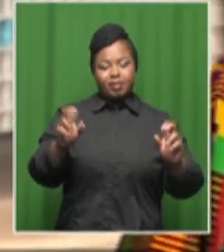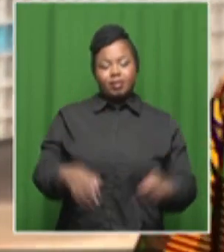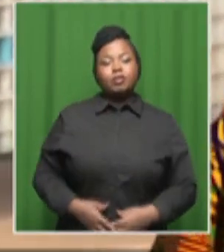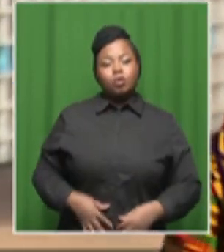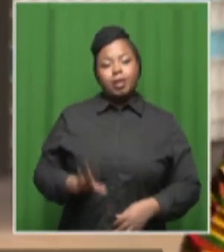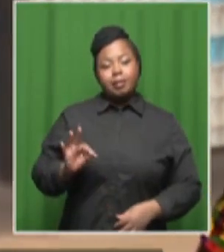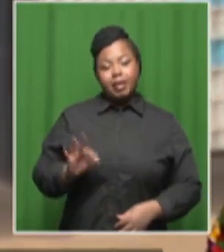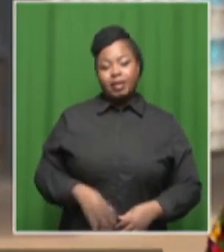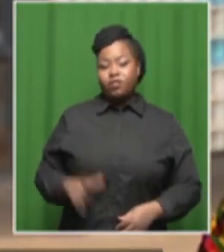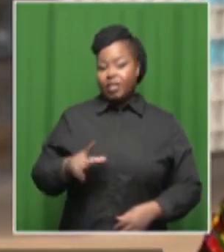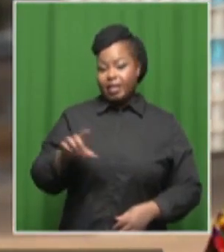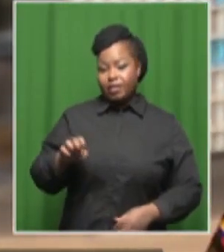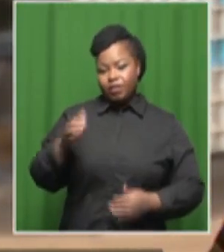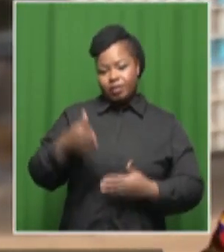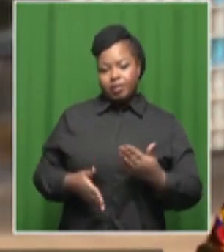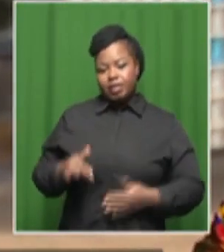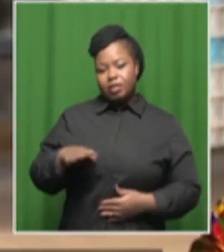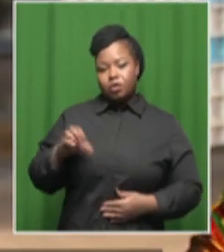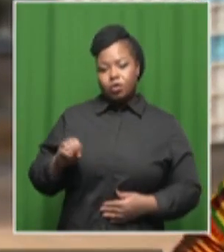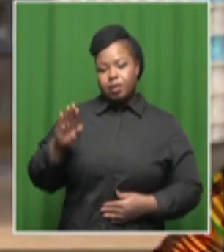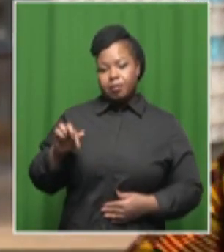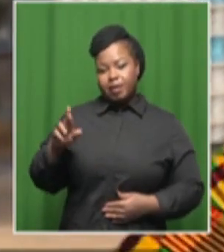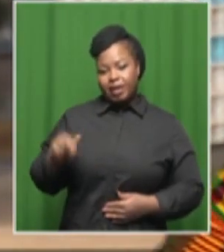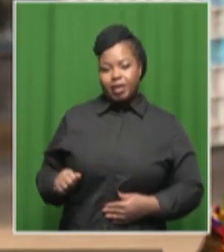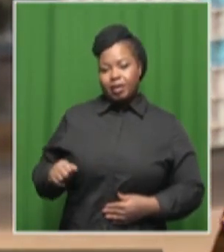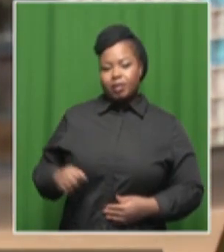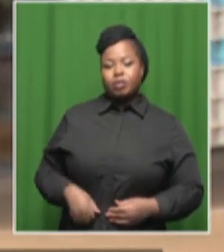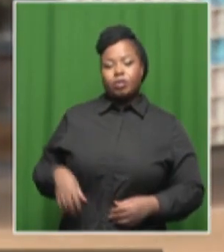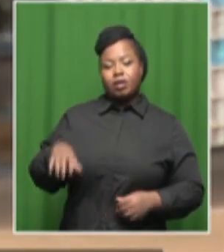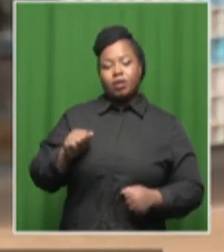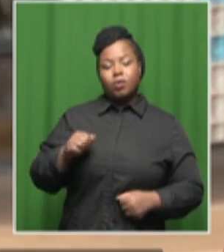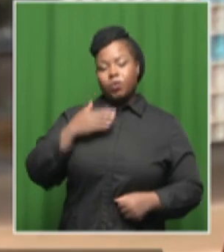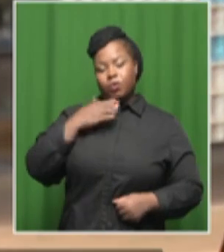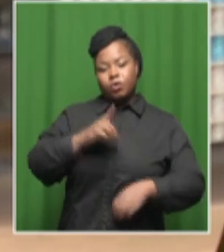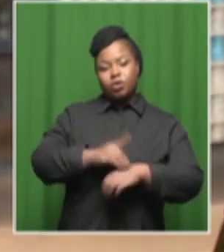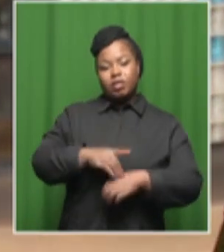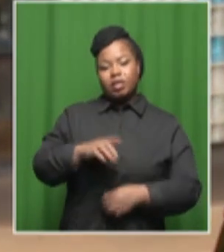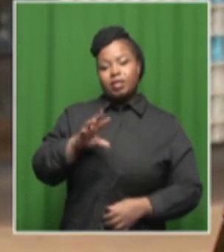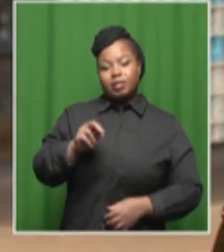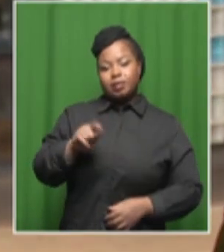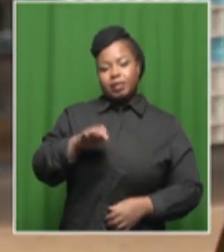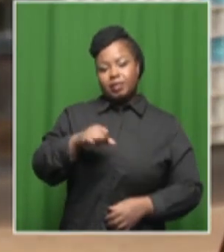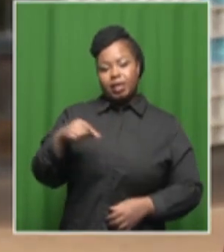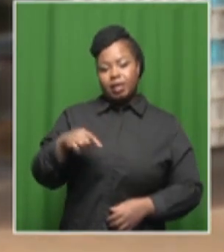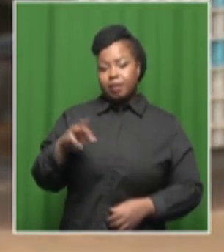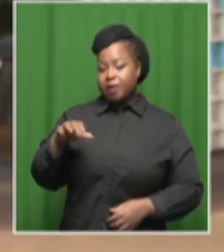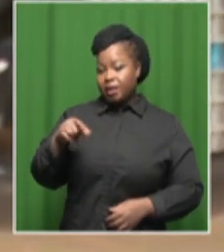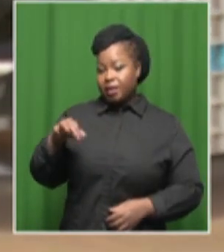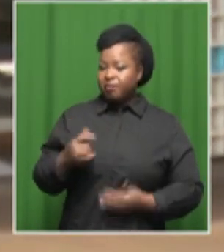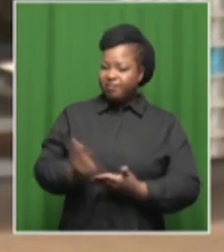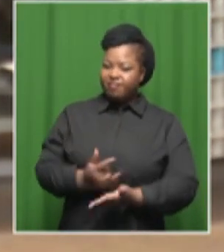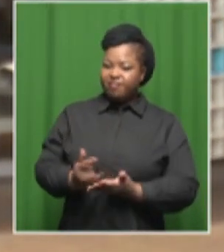edition. Leanne, I'm going to leave it there for now. The CEO of the Hani Baragwanath Academic Hospital, Dr Nthabiseng Makgana, chatting to us